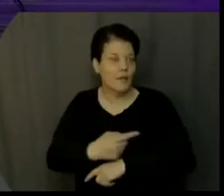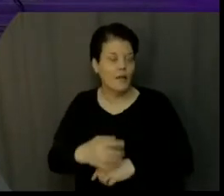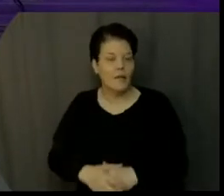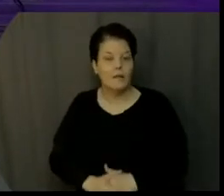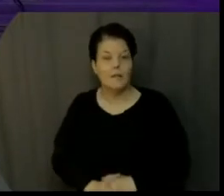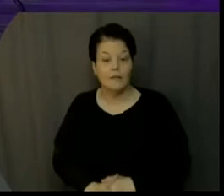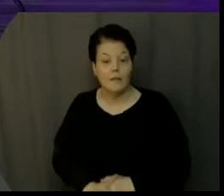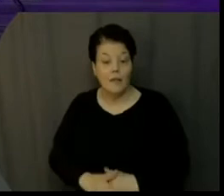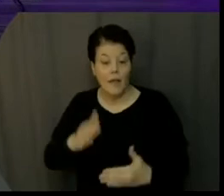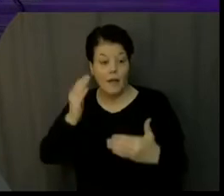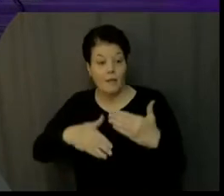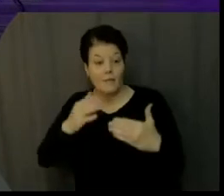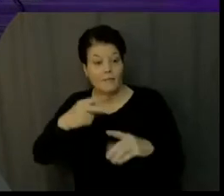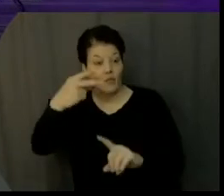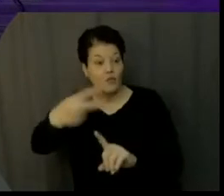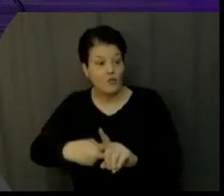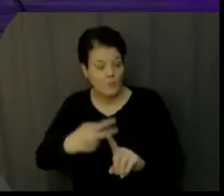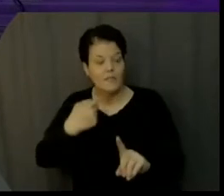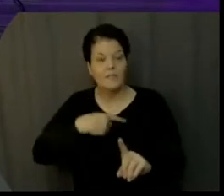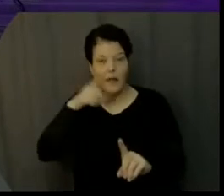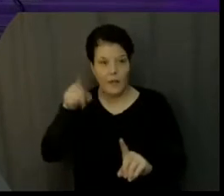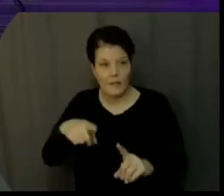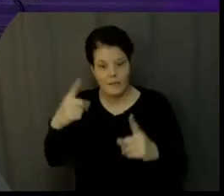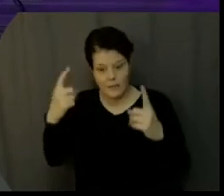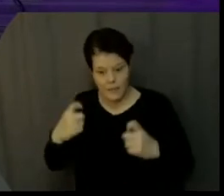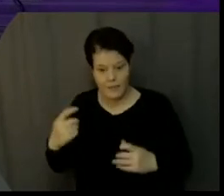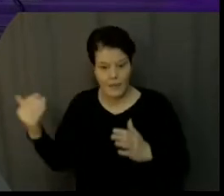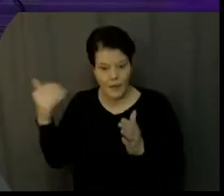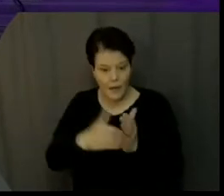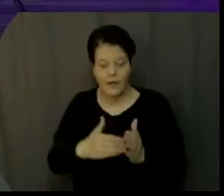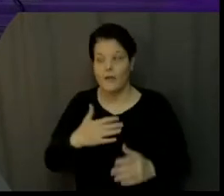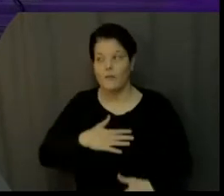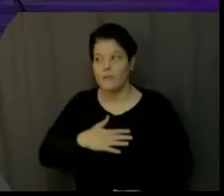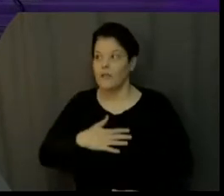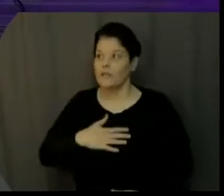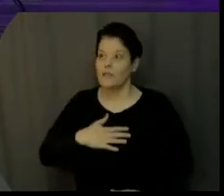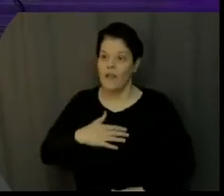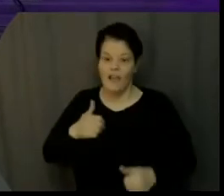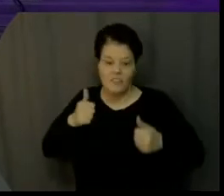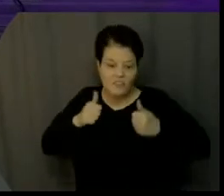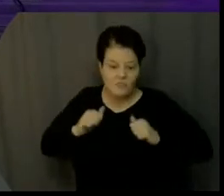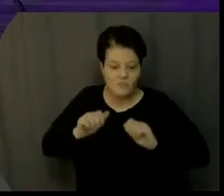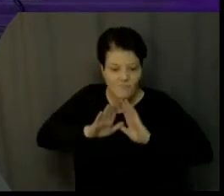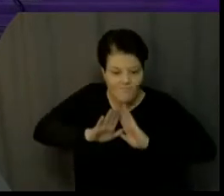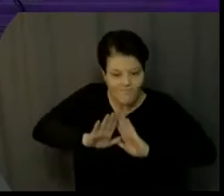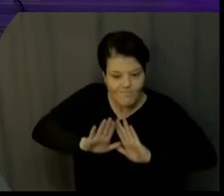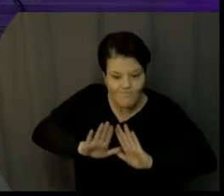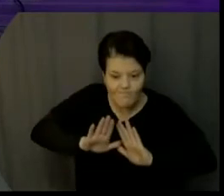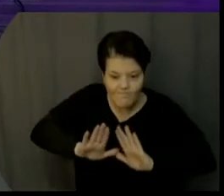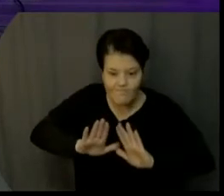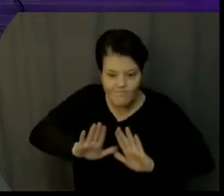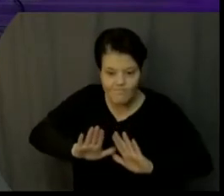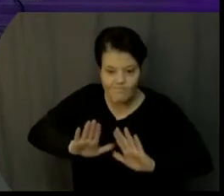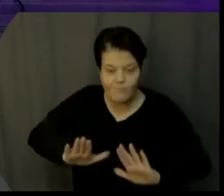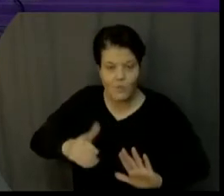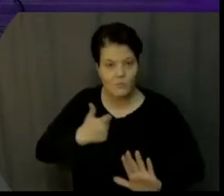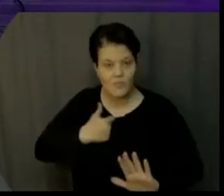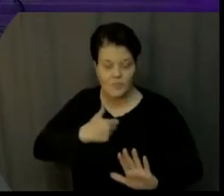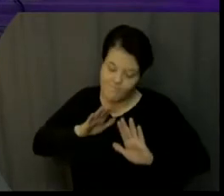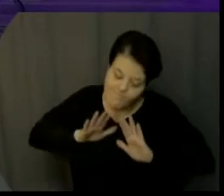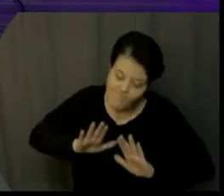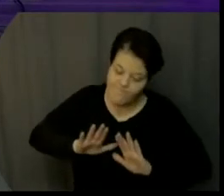2 months, I was going to have to take the other test. I wanted to get it. And I just kept pushing and pushing and pushing.